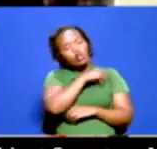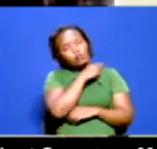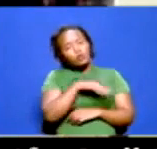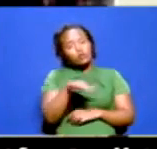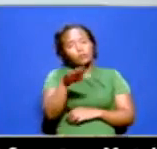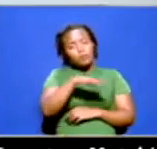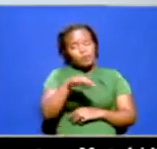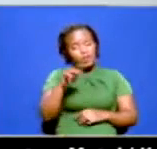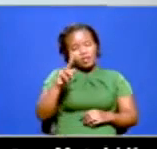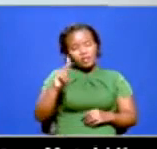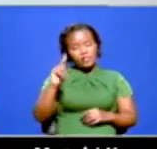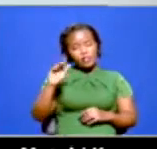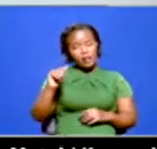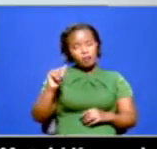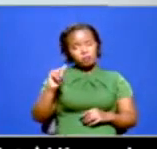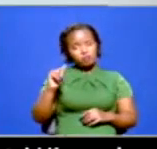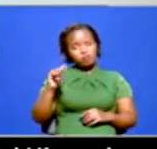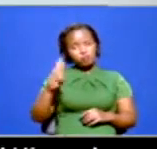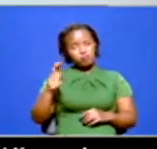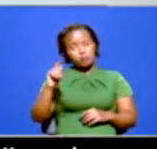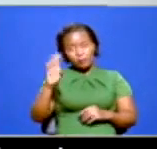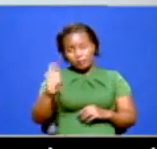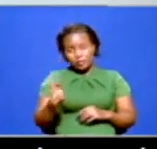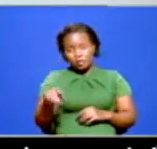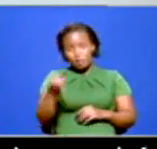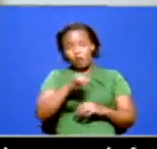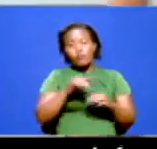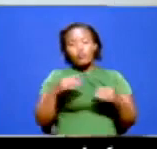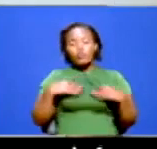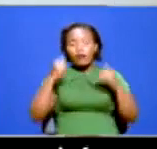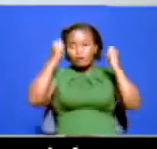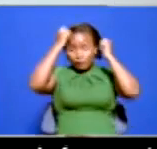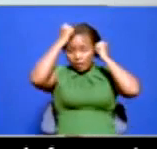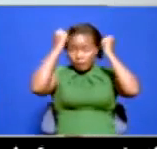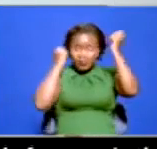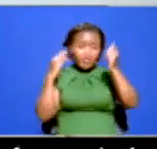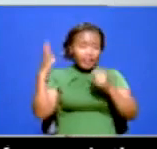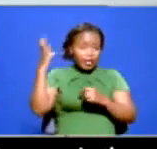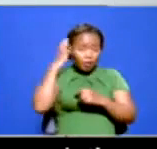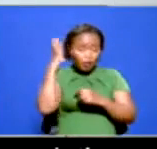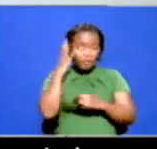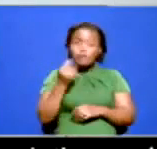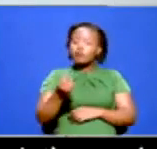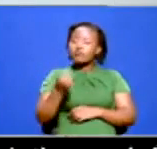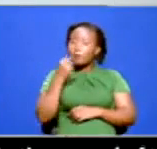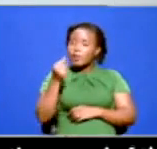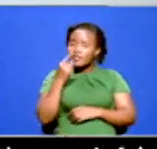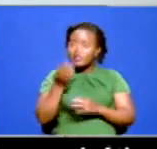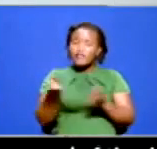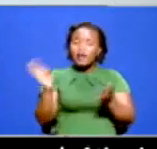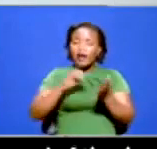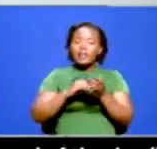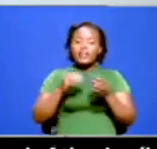going to have a college, a military college of medicine, again offering medical related